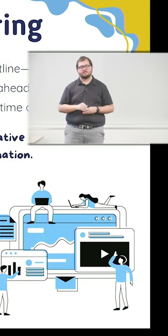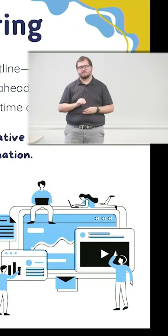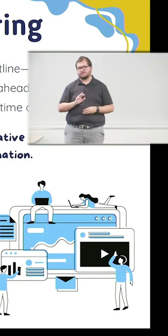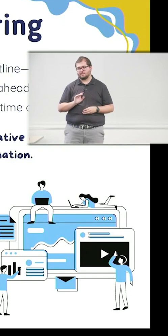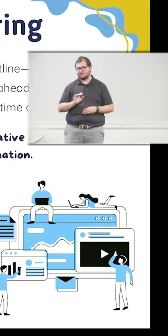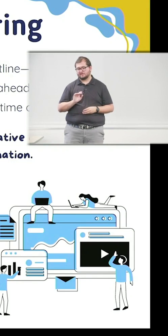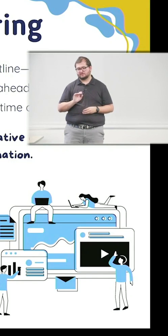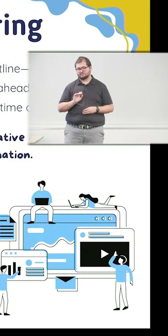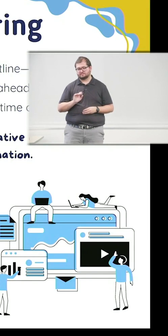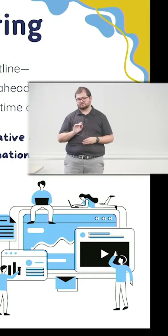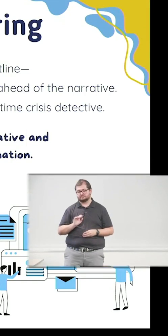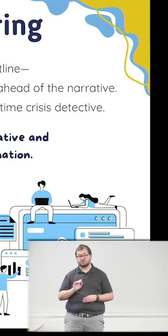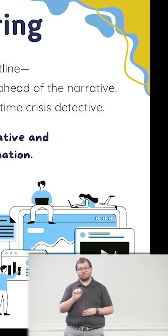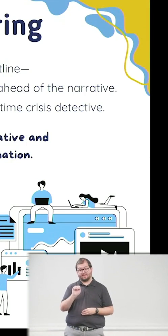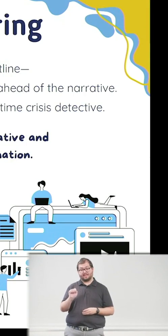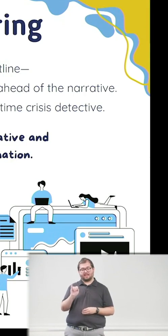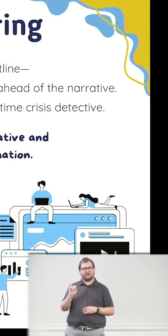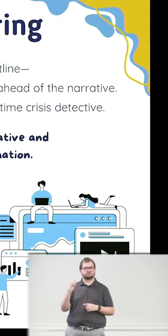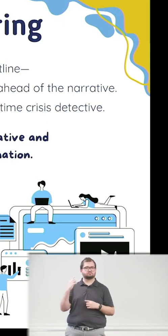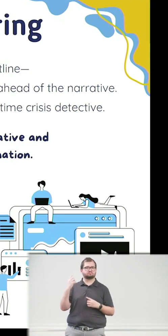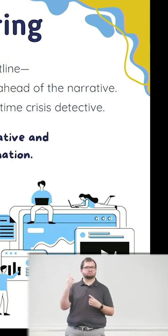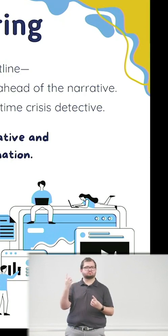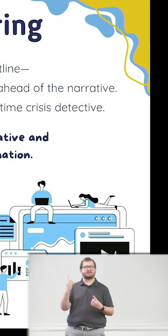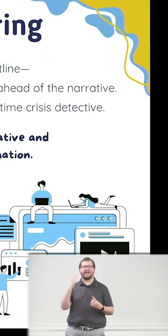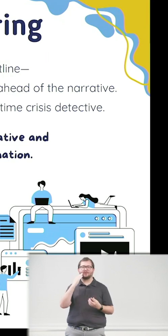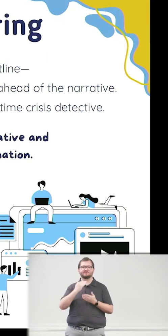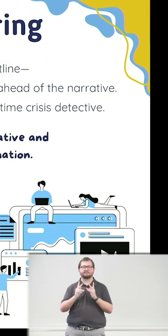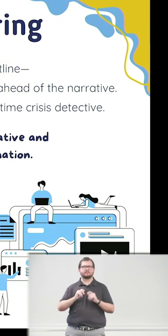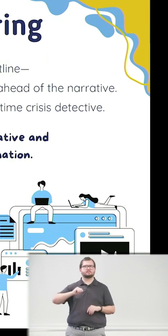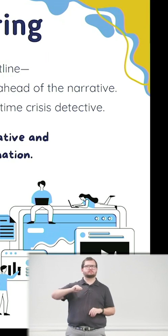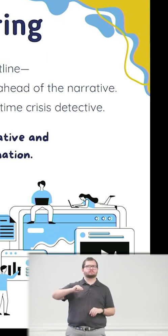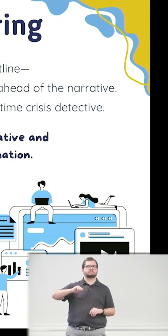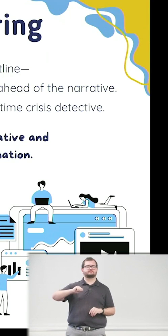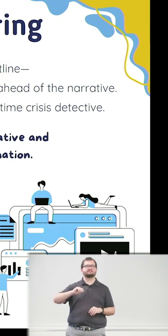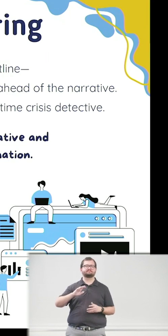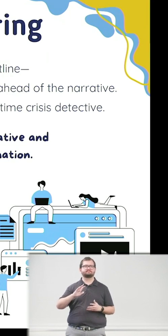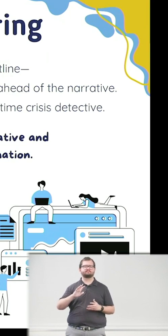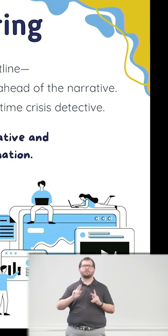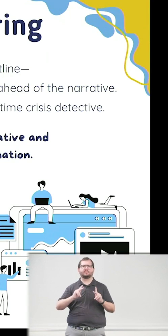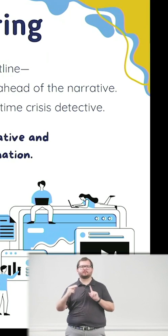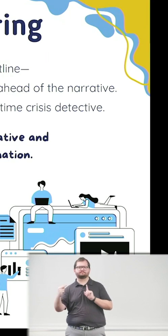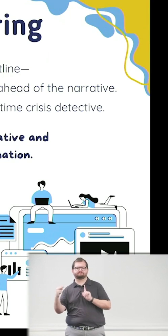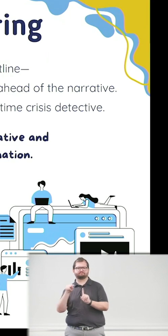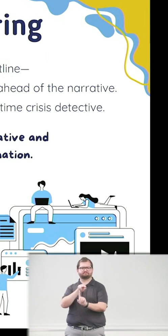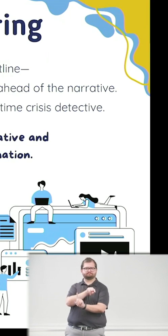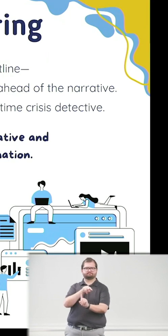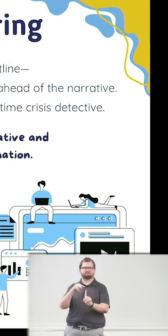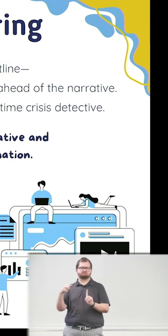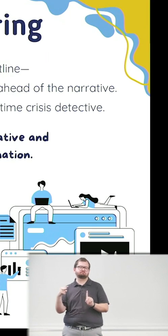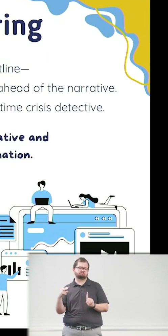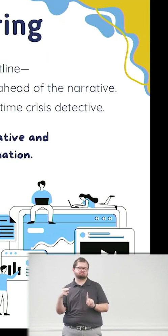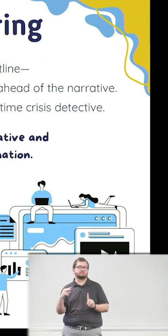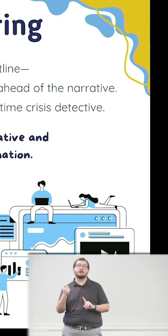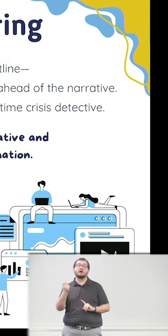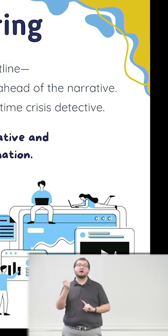We've come a long way with AI. I know a lot of people might be resistant. I mean, people are on different sides. But there are some